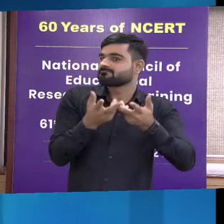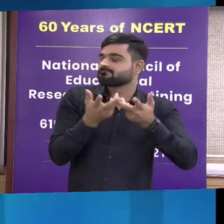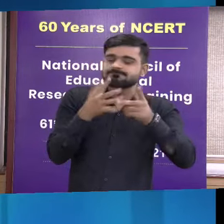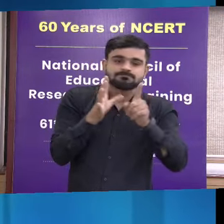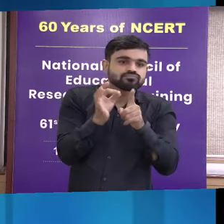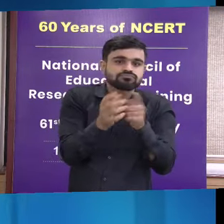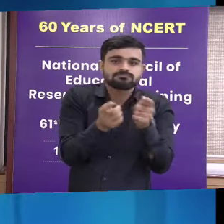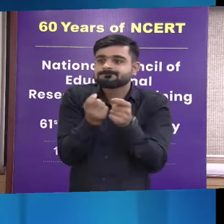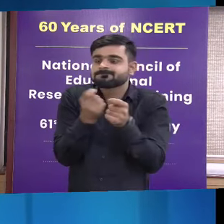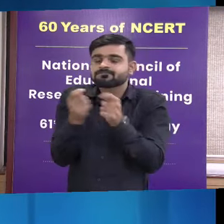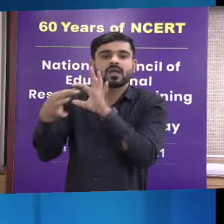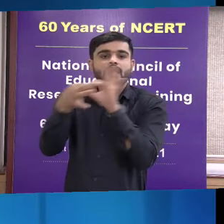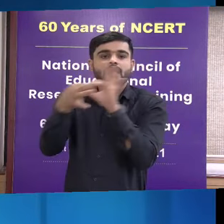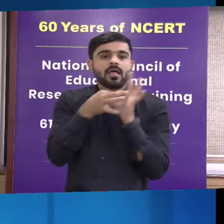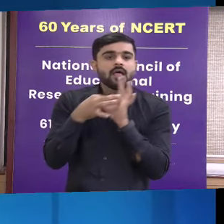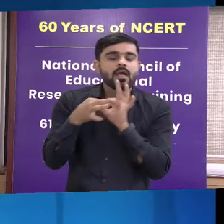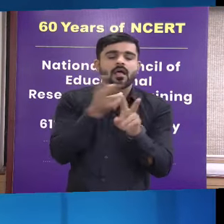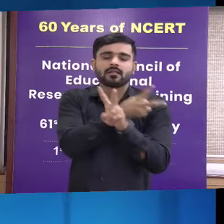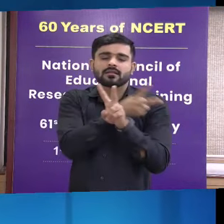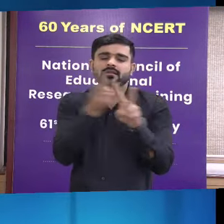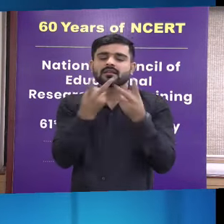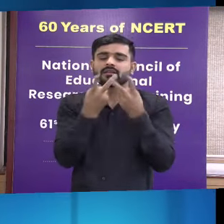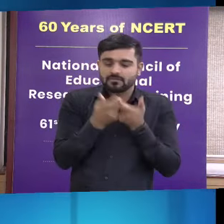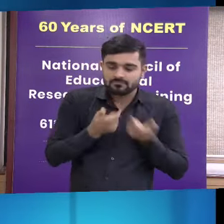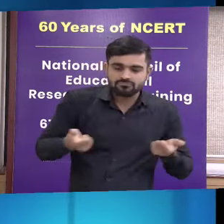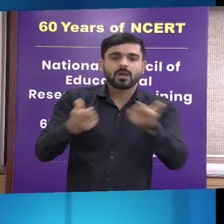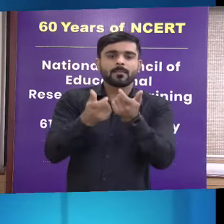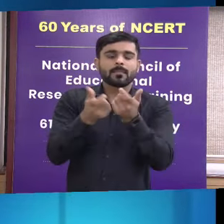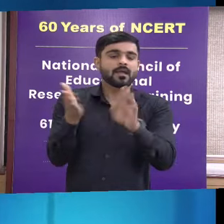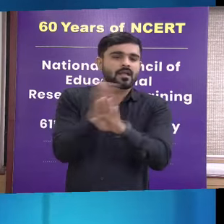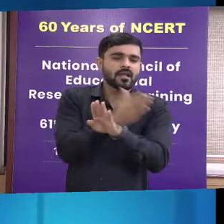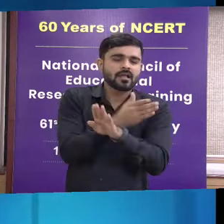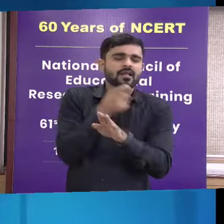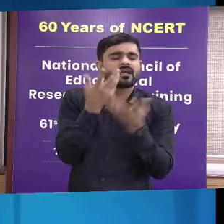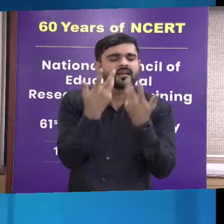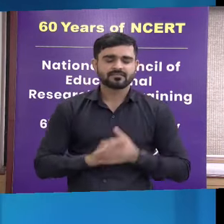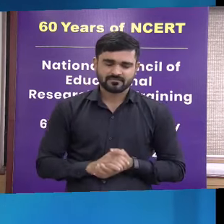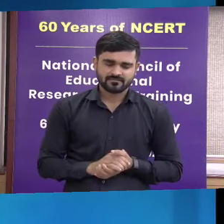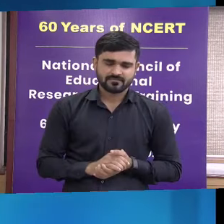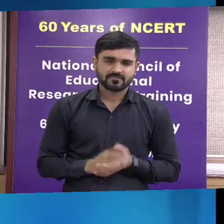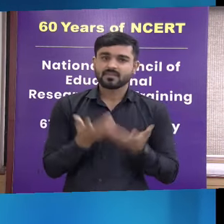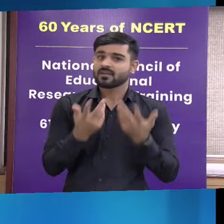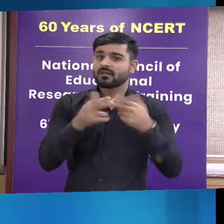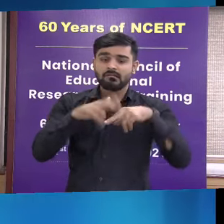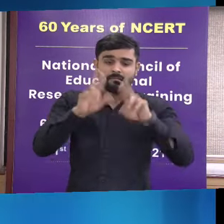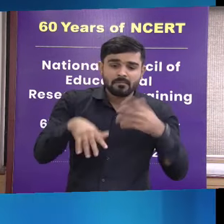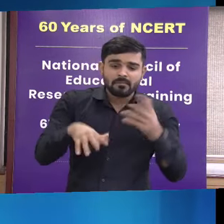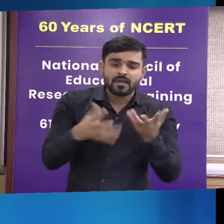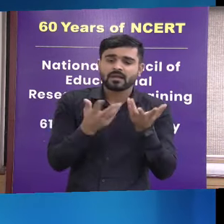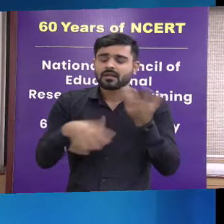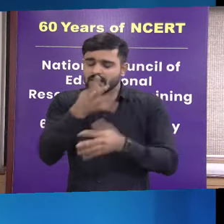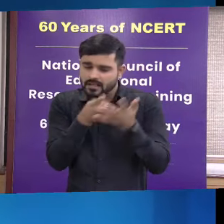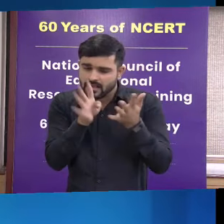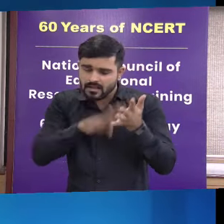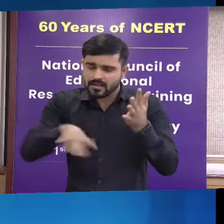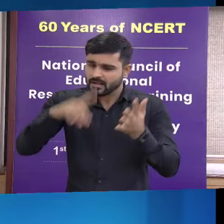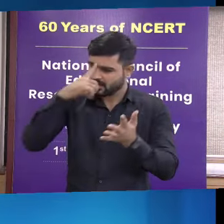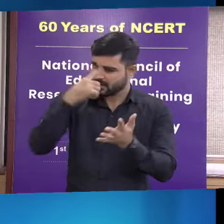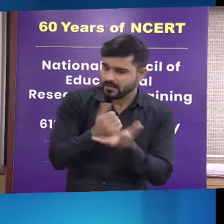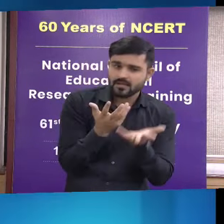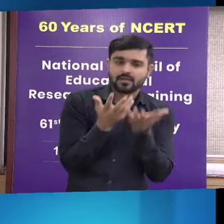by members, different committees, before you come to any finalization of any scheme or guideline or